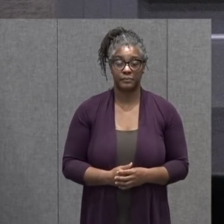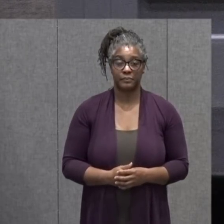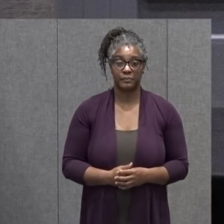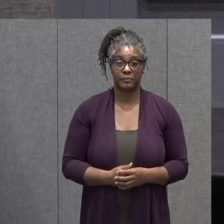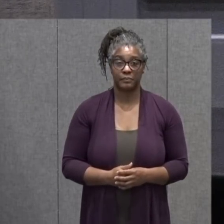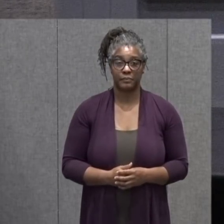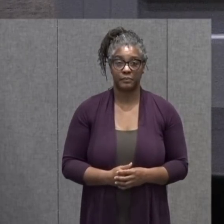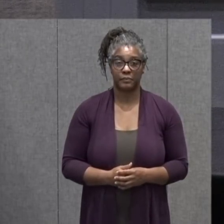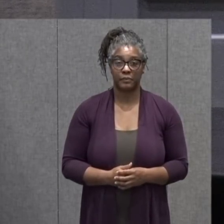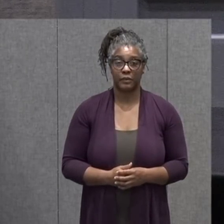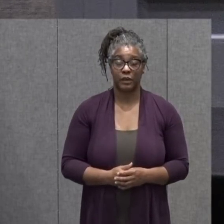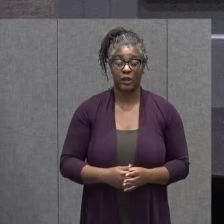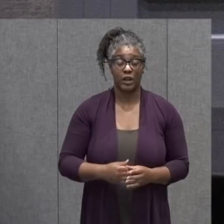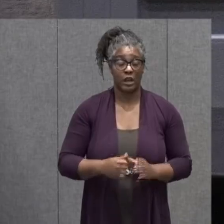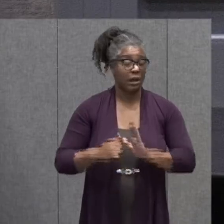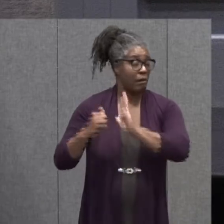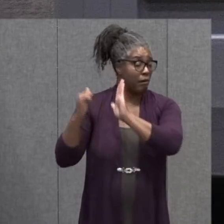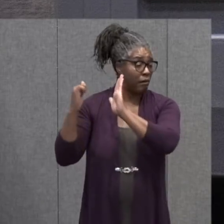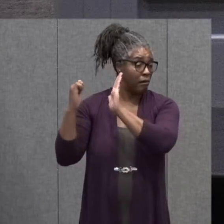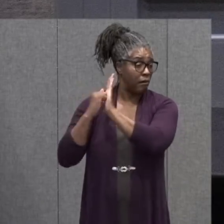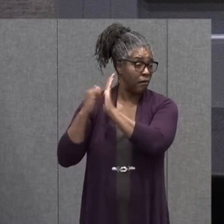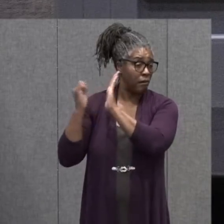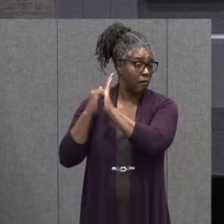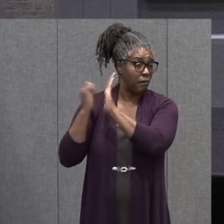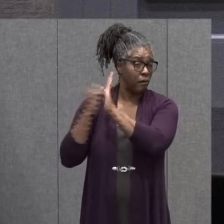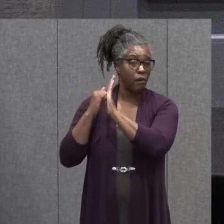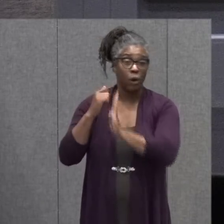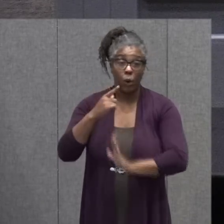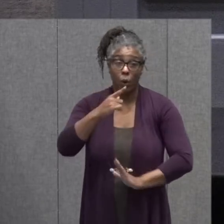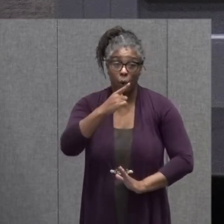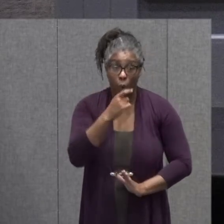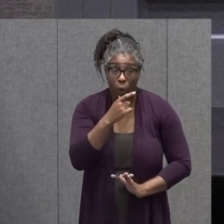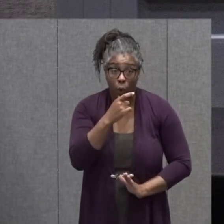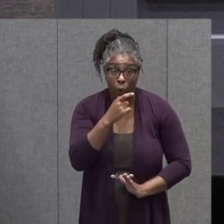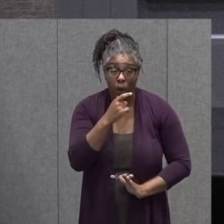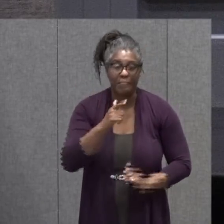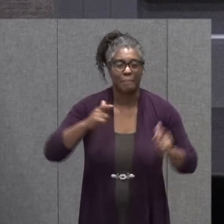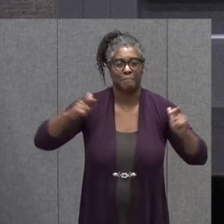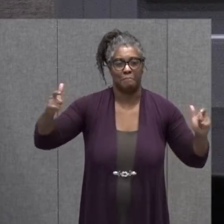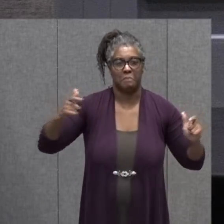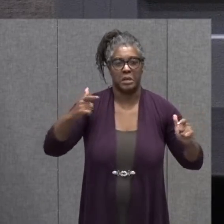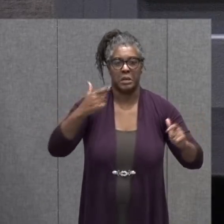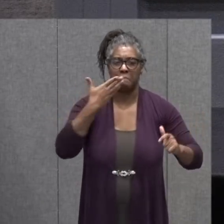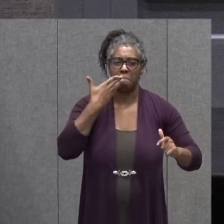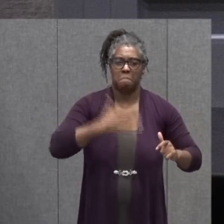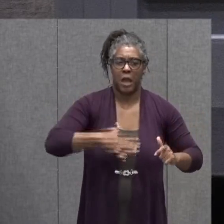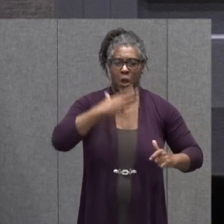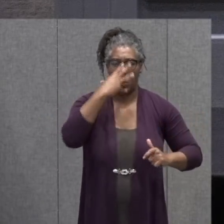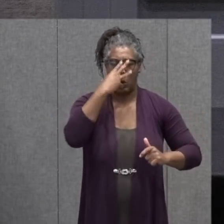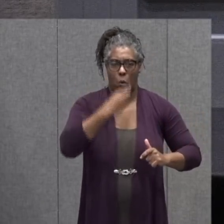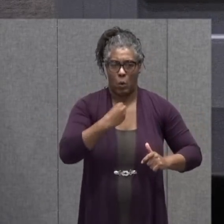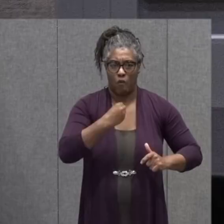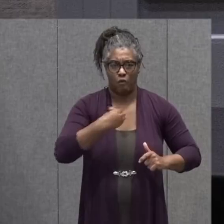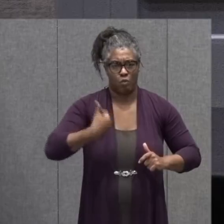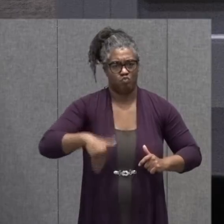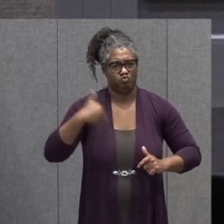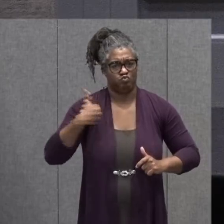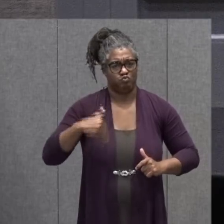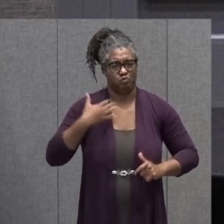It was the big, bad wolf, and he was hungry.